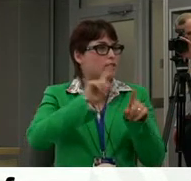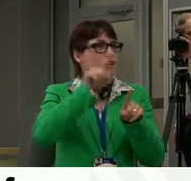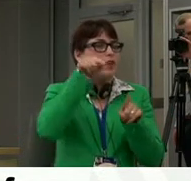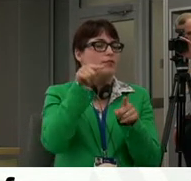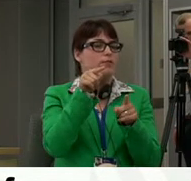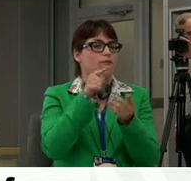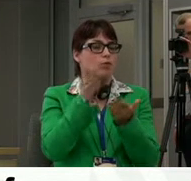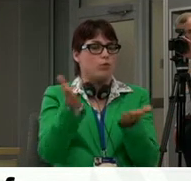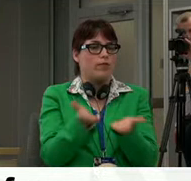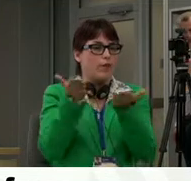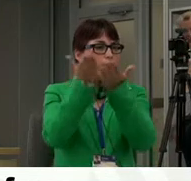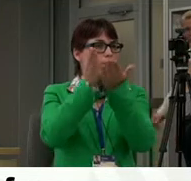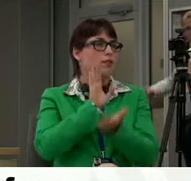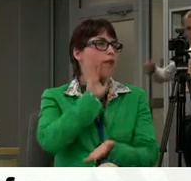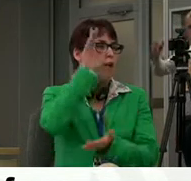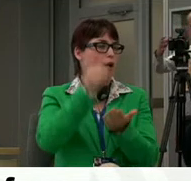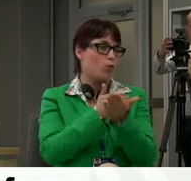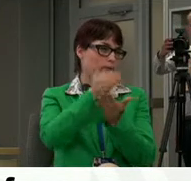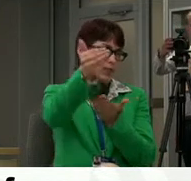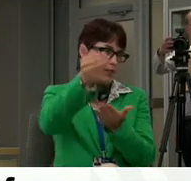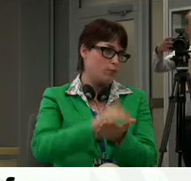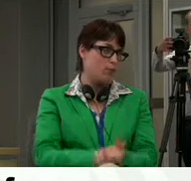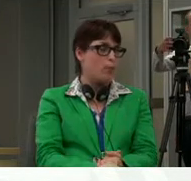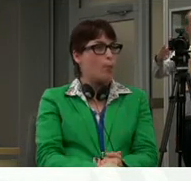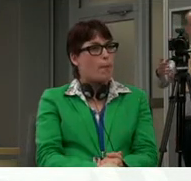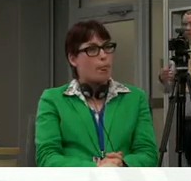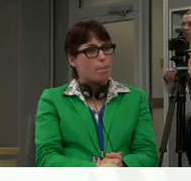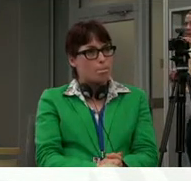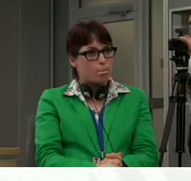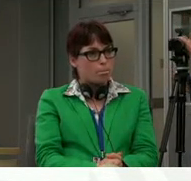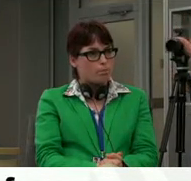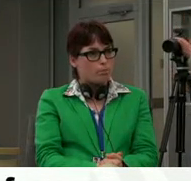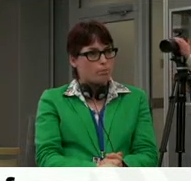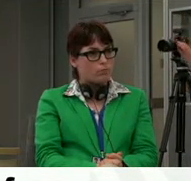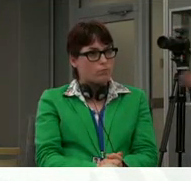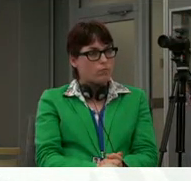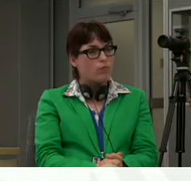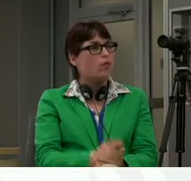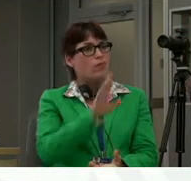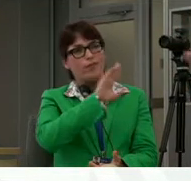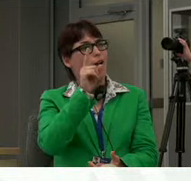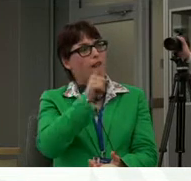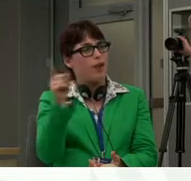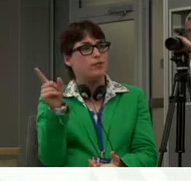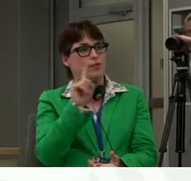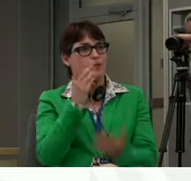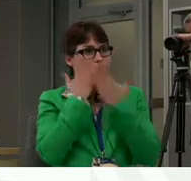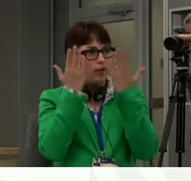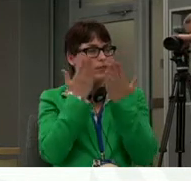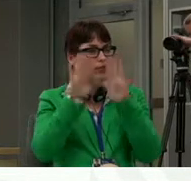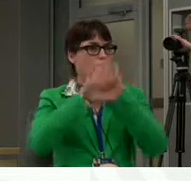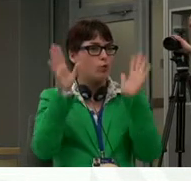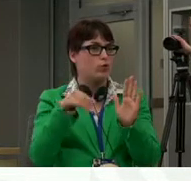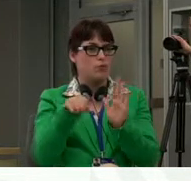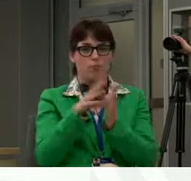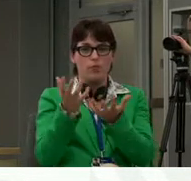us to create the so-called critical mass to promote future development and innovative